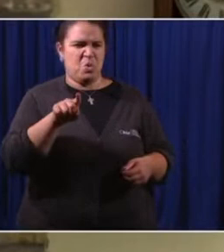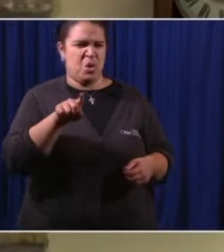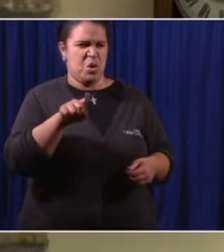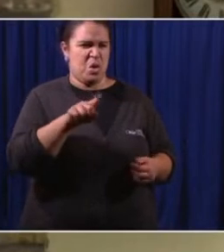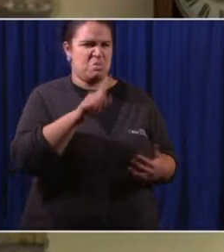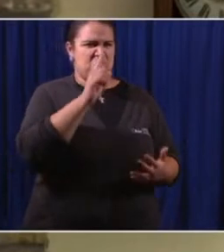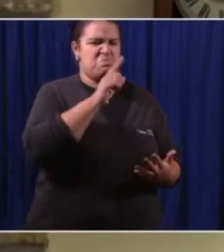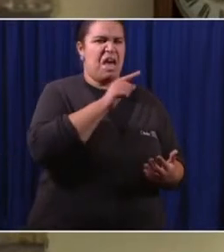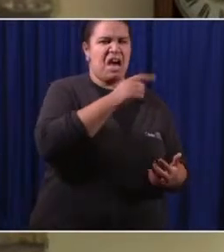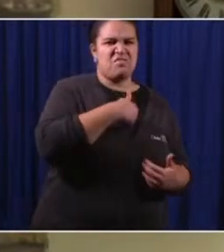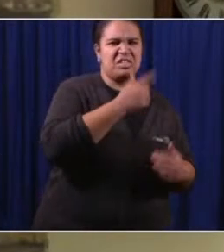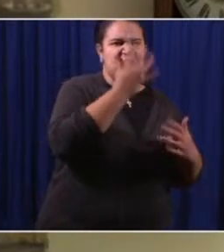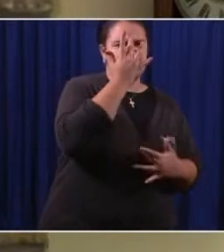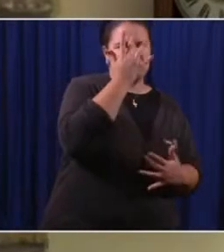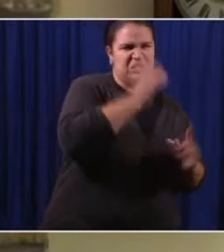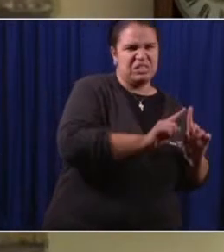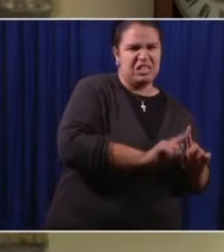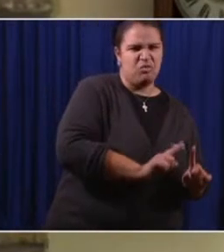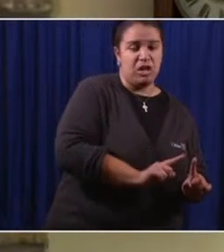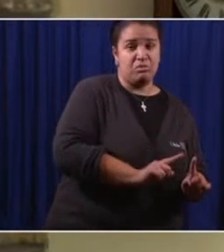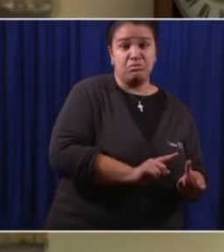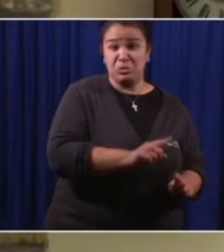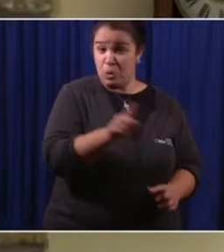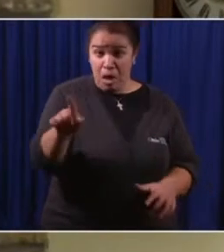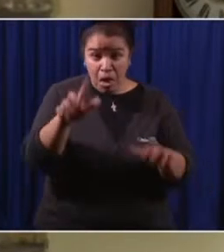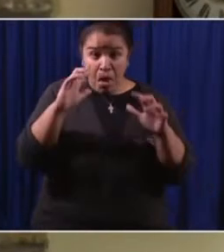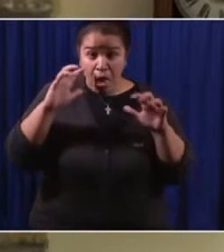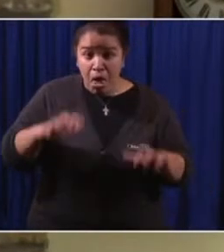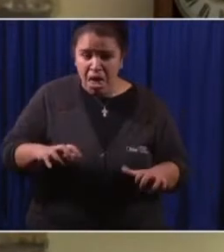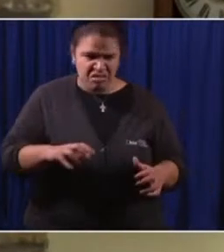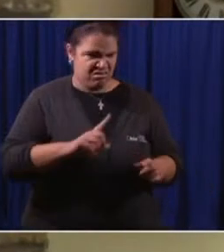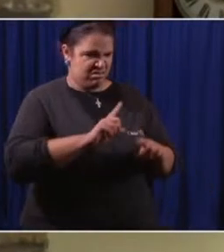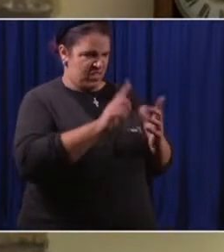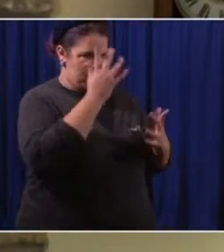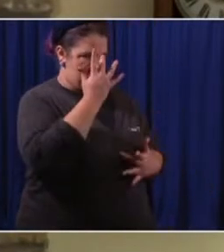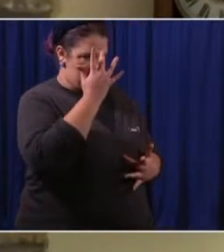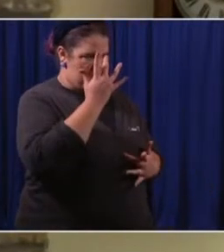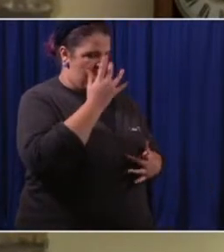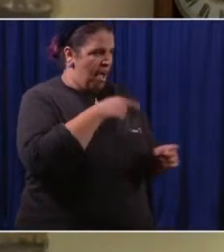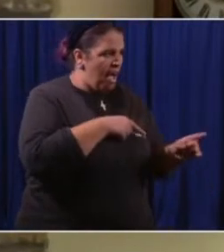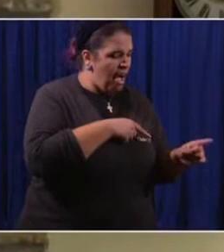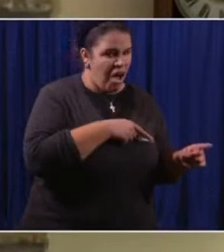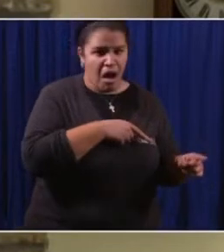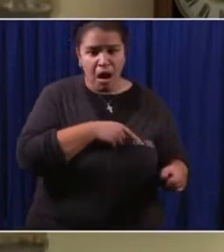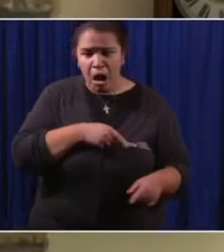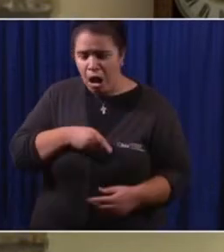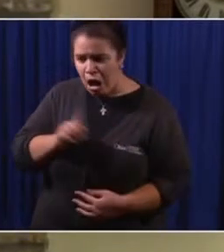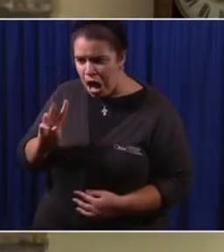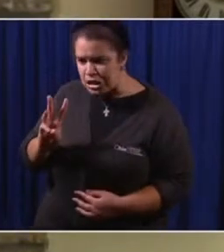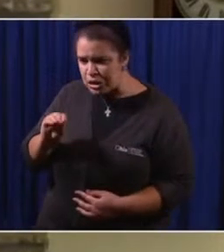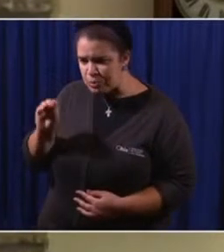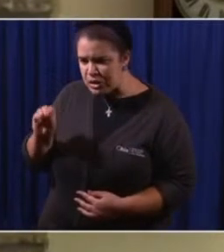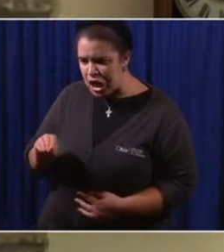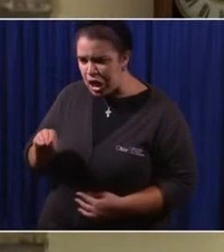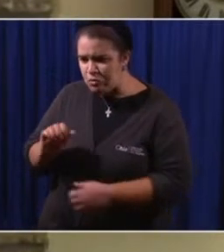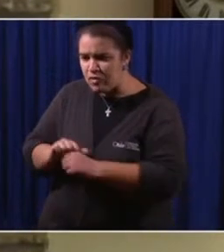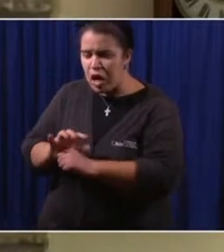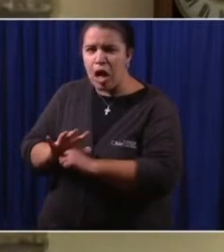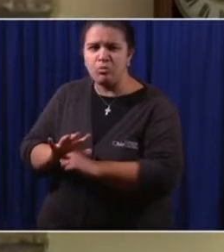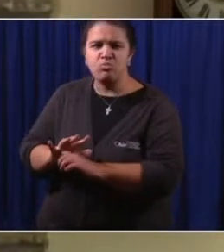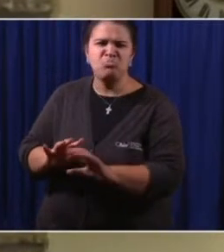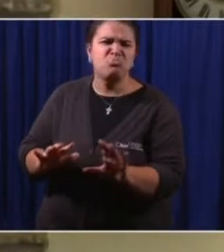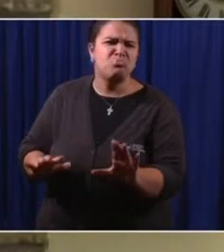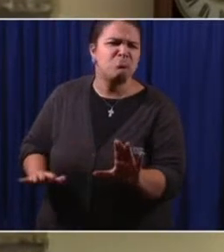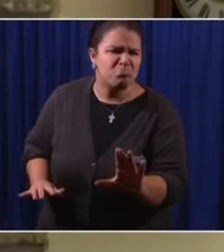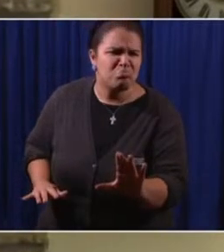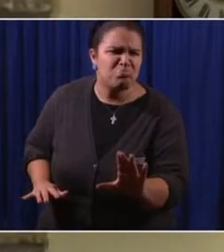have other medical problems. And if they have another medical problem, that problem will get listed